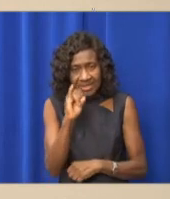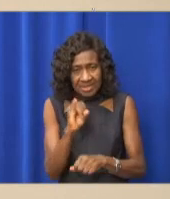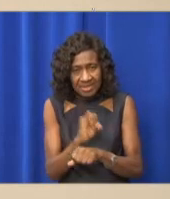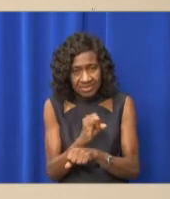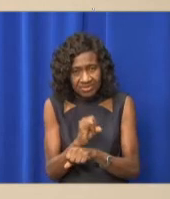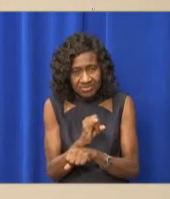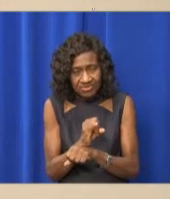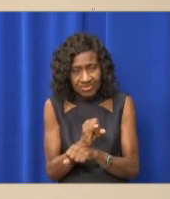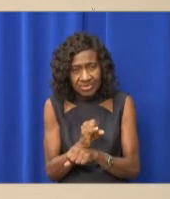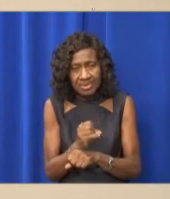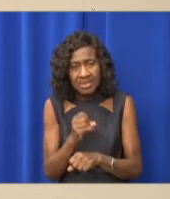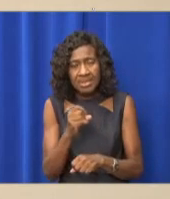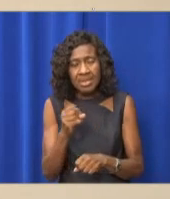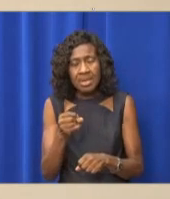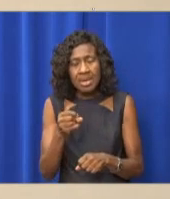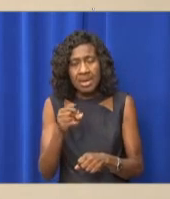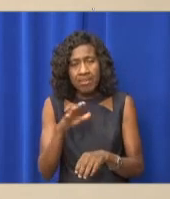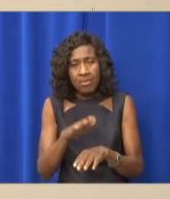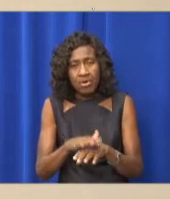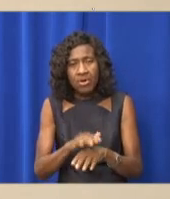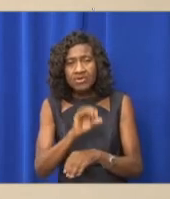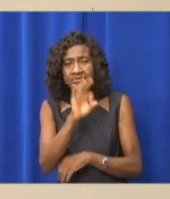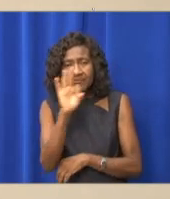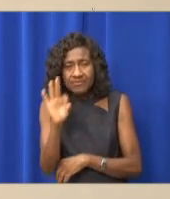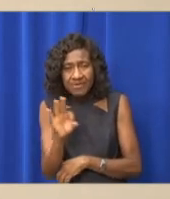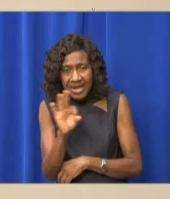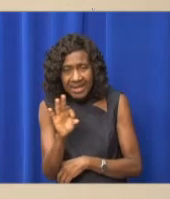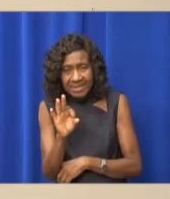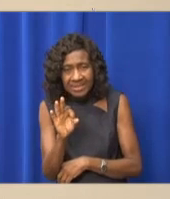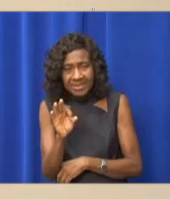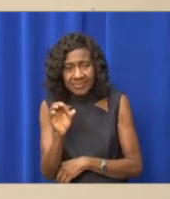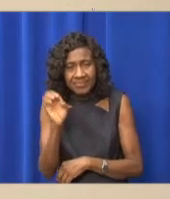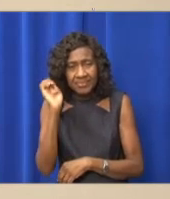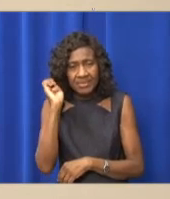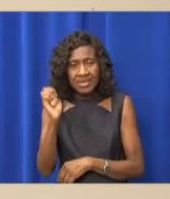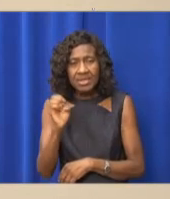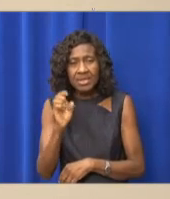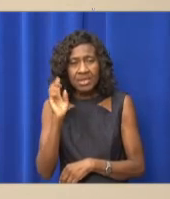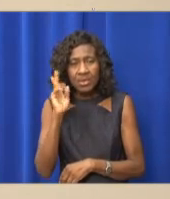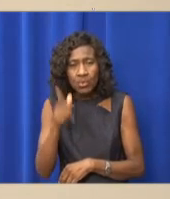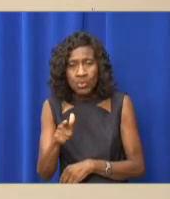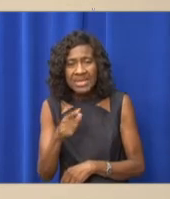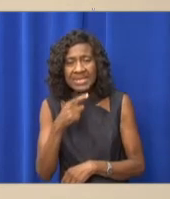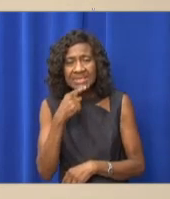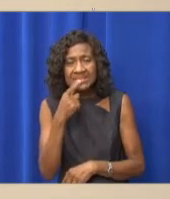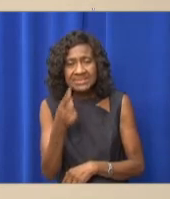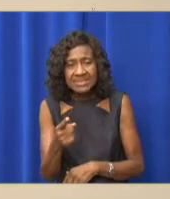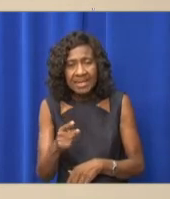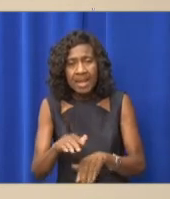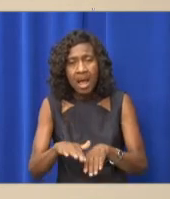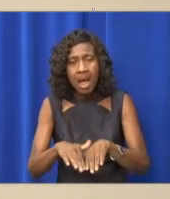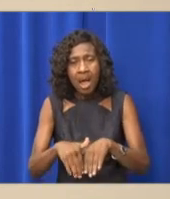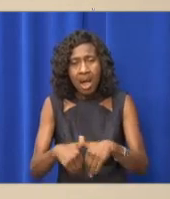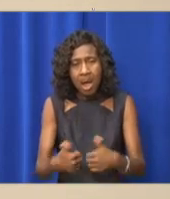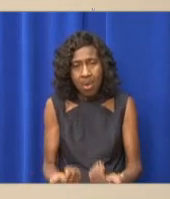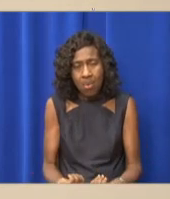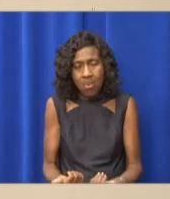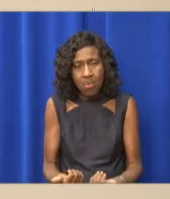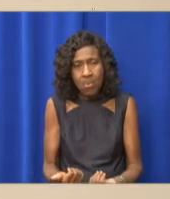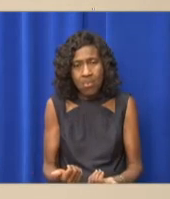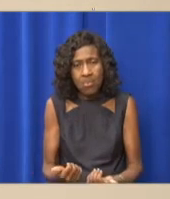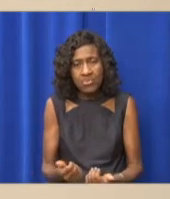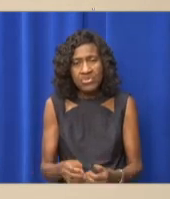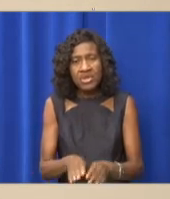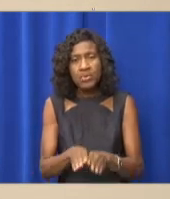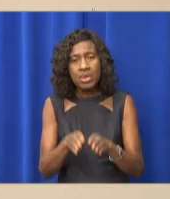Friday as to how we reopen that sector. We